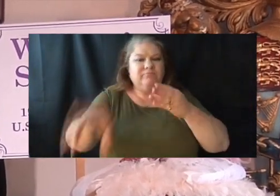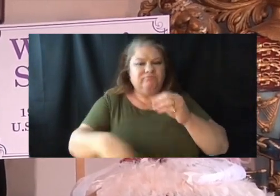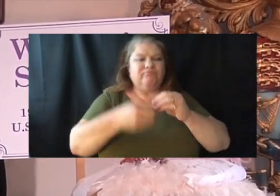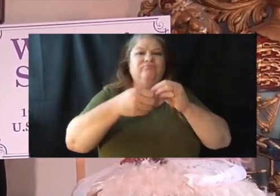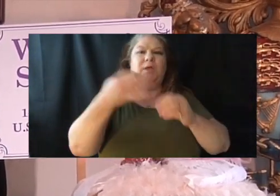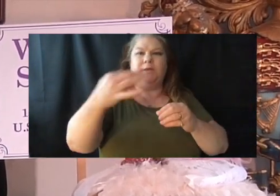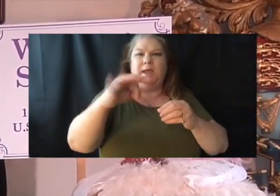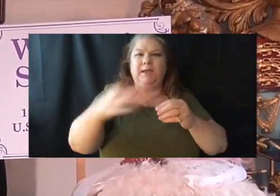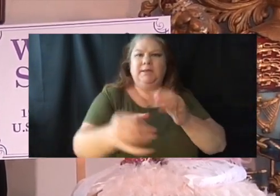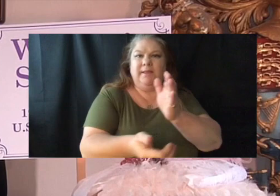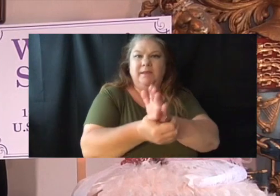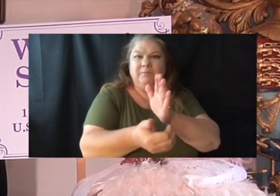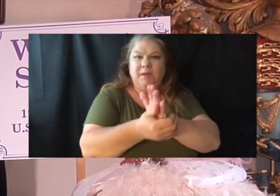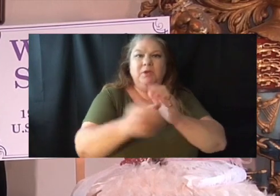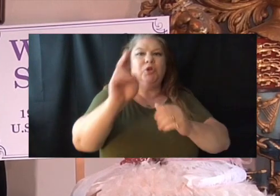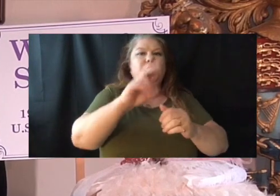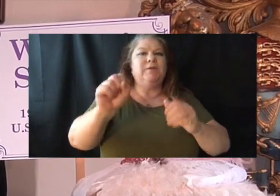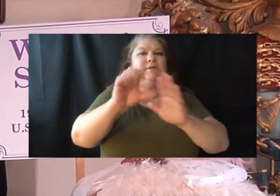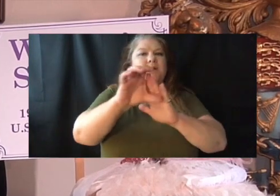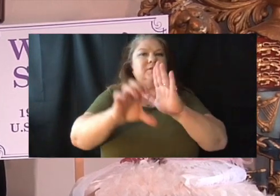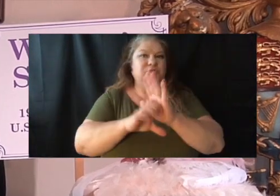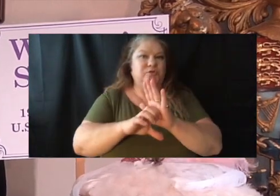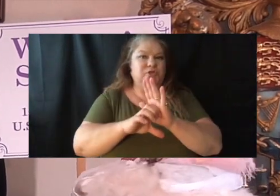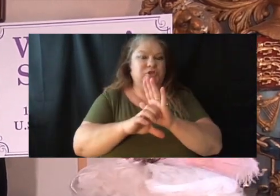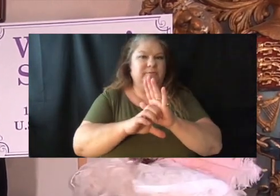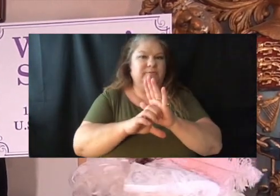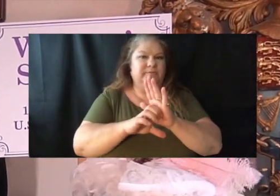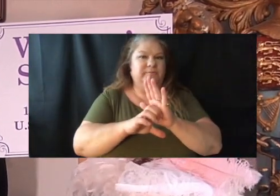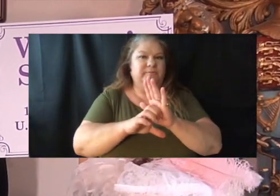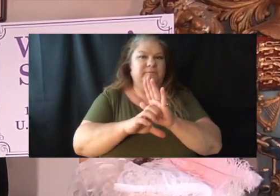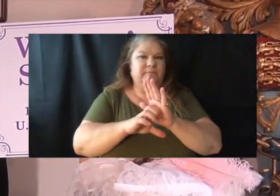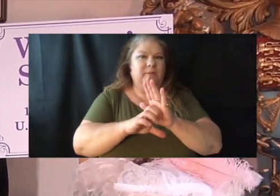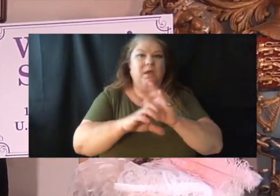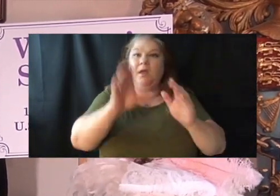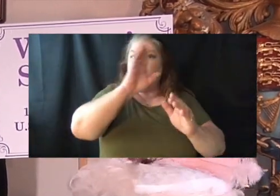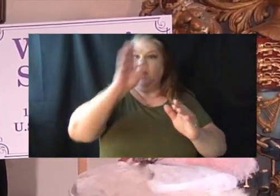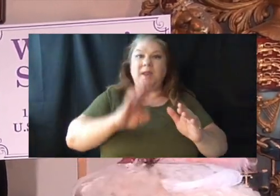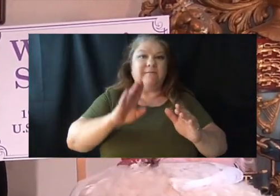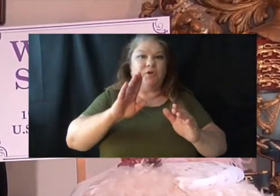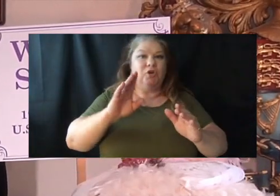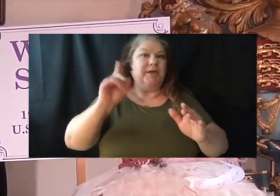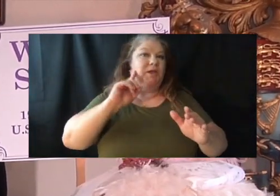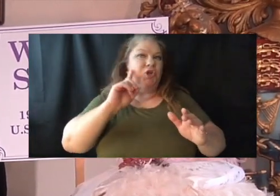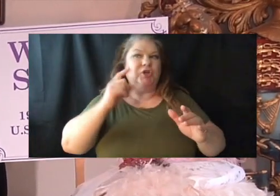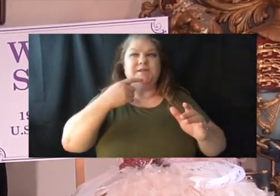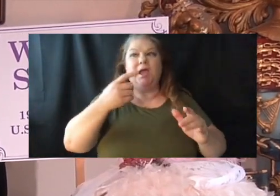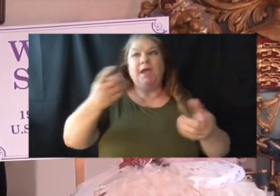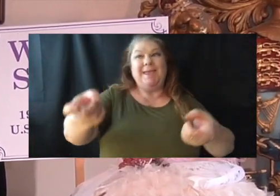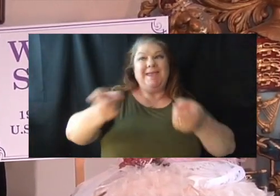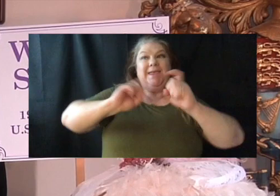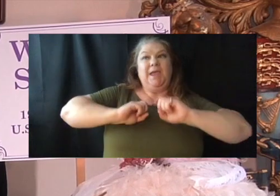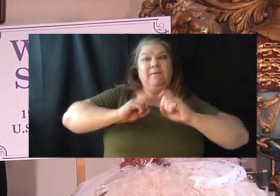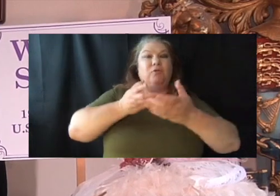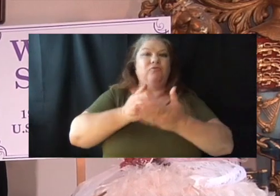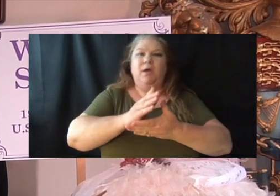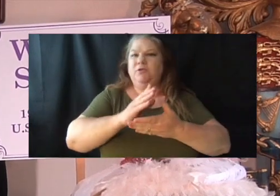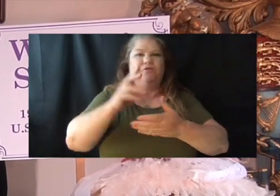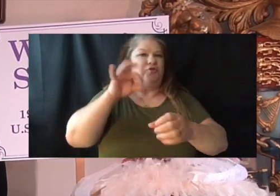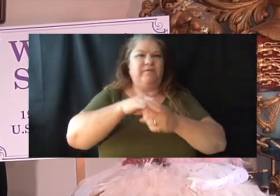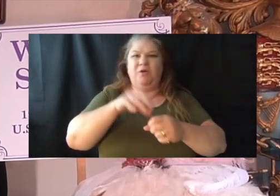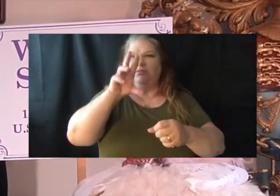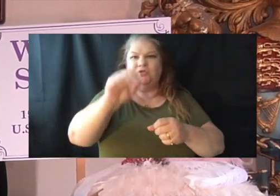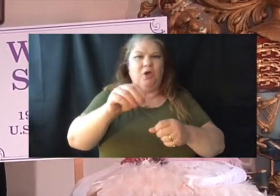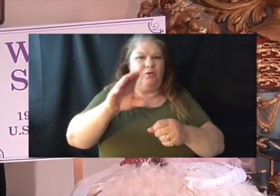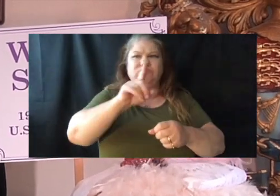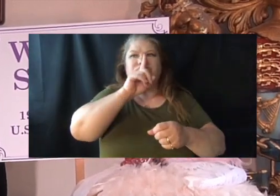19th Amendment to the United States Constitution. Don't ever let anyone say we were given the right to vote. We were